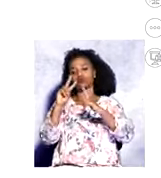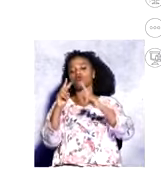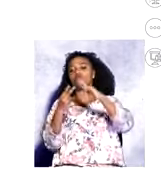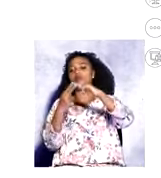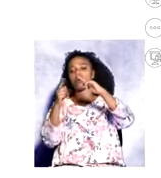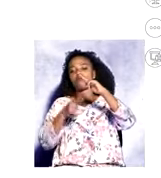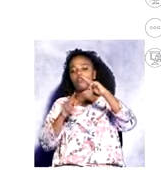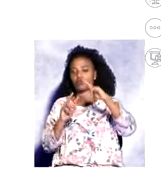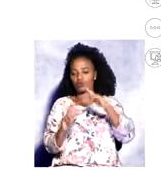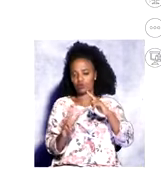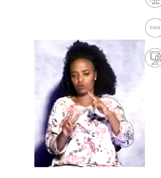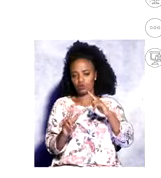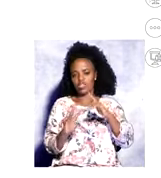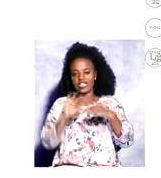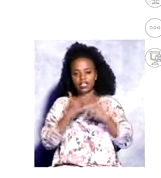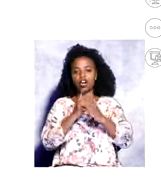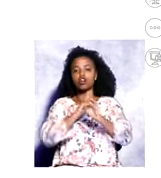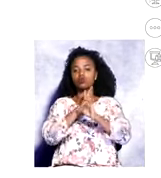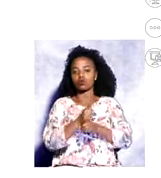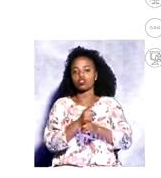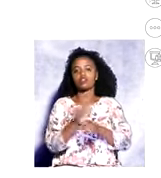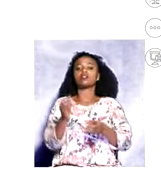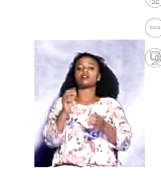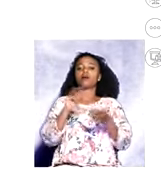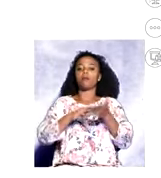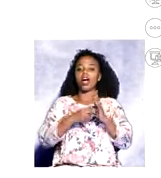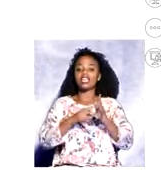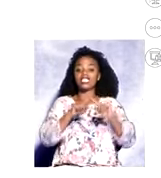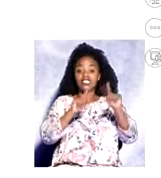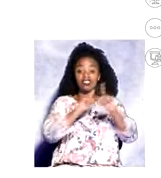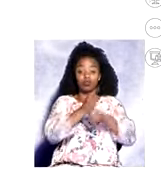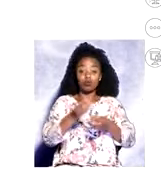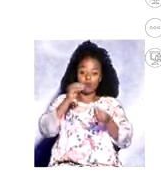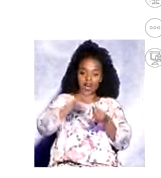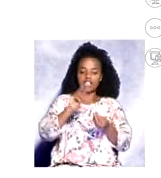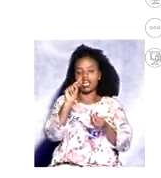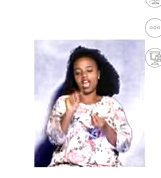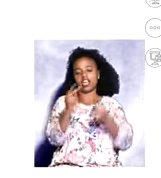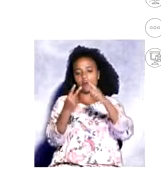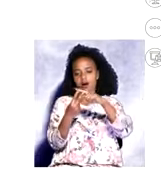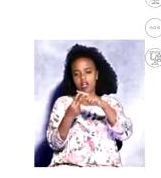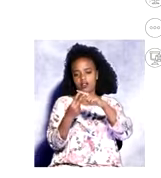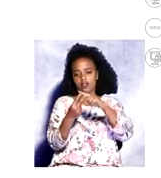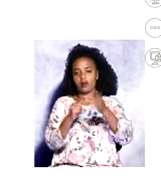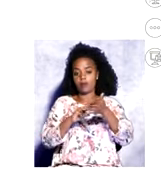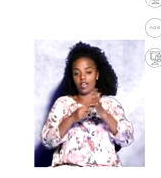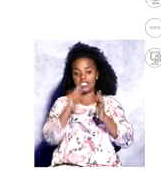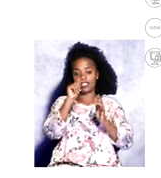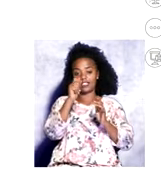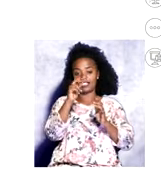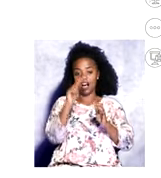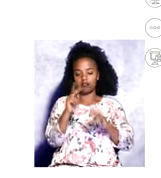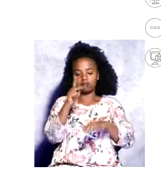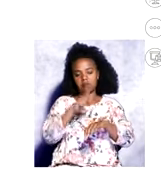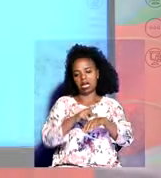be that particular solution plus n pi, since tan is it's as period